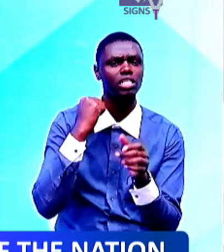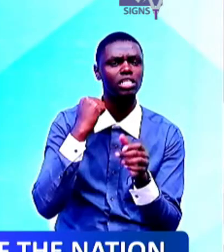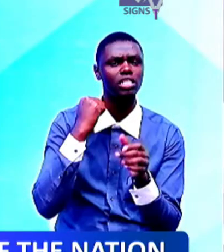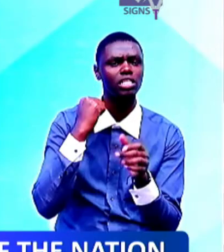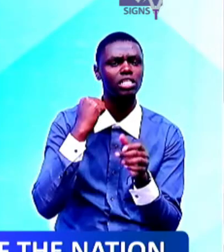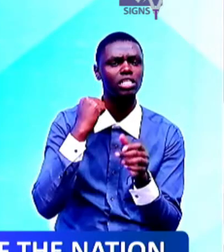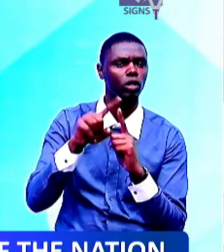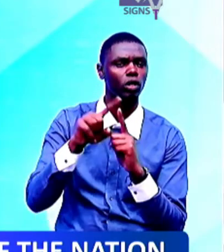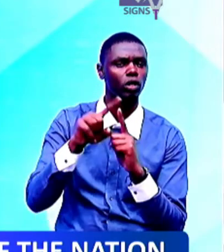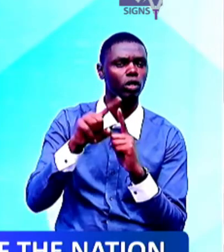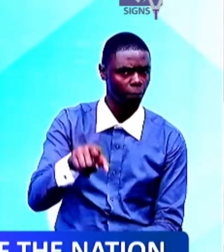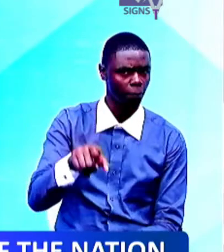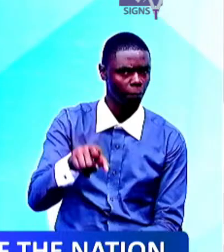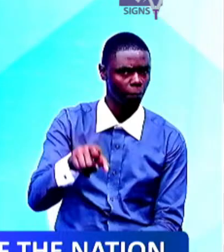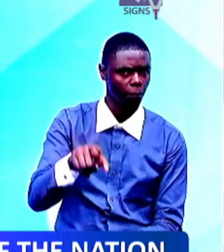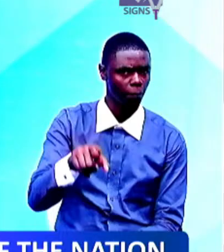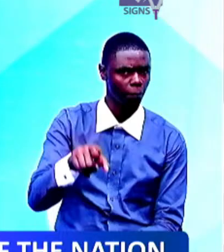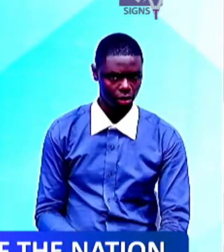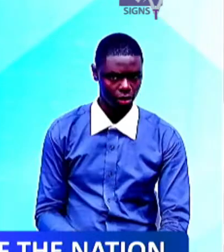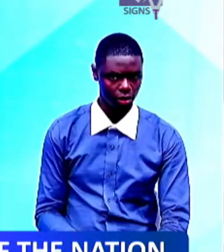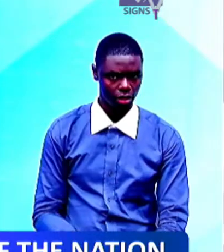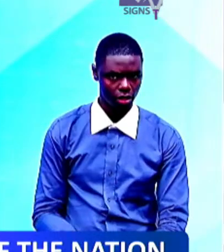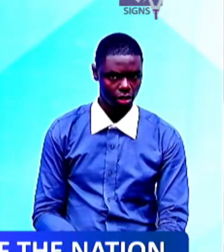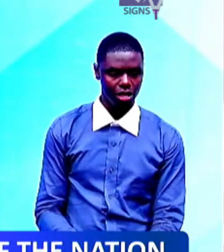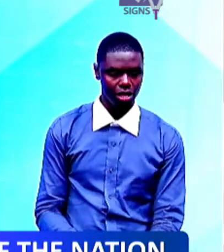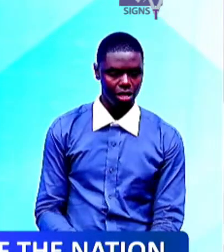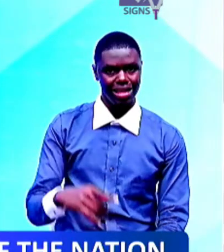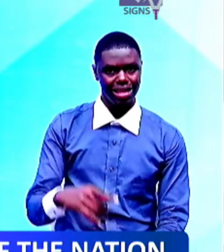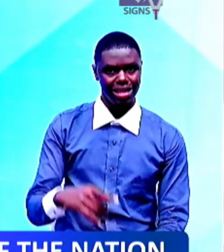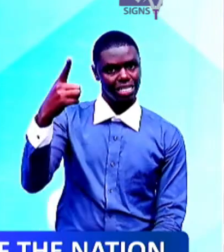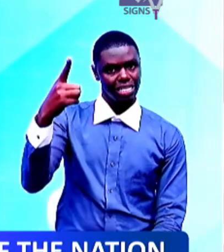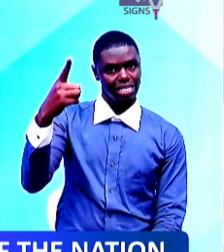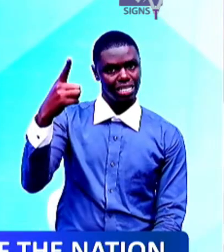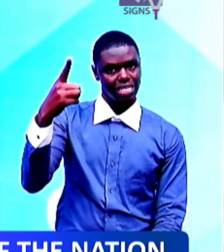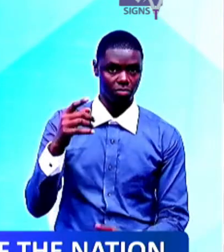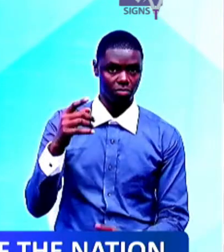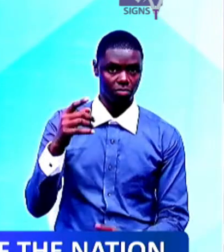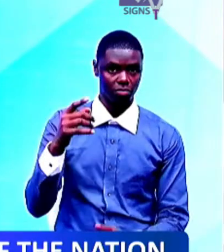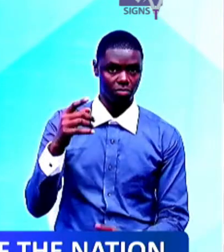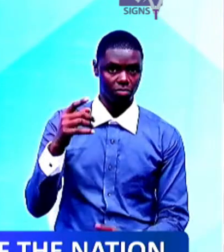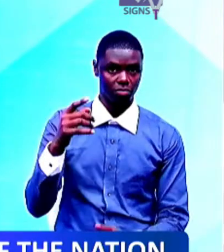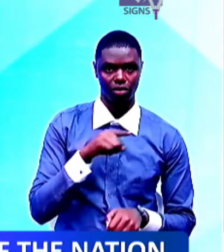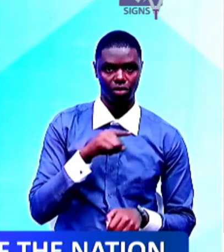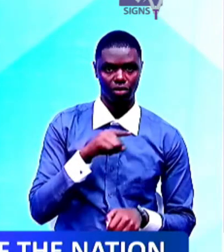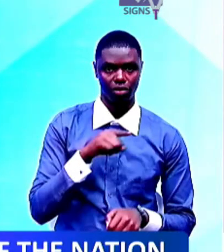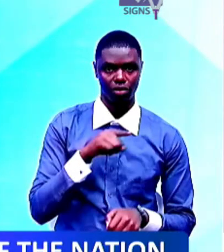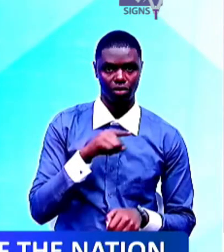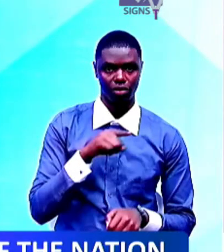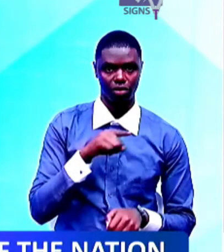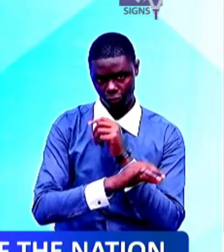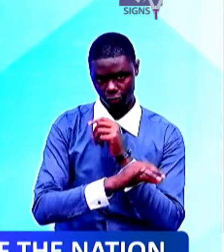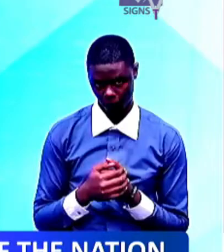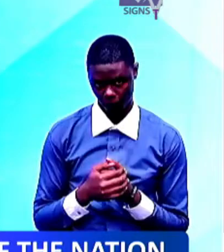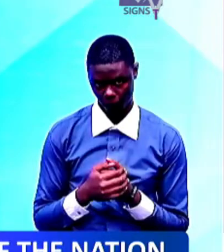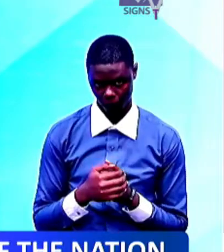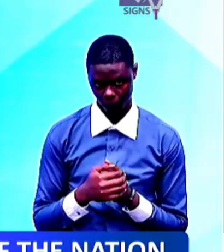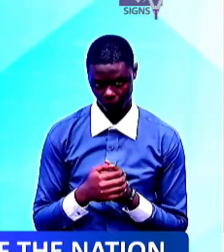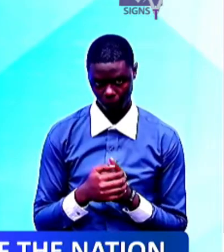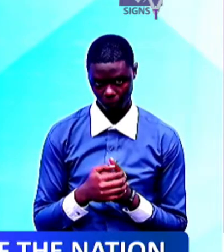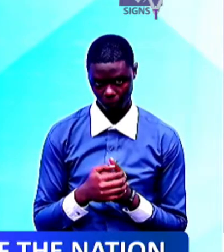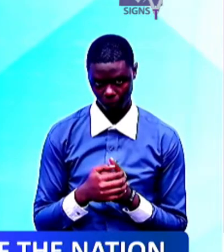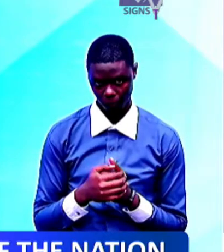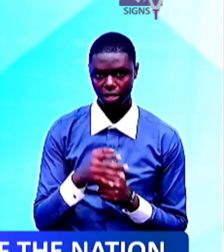towards? The dream that should be able to drive us as a country is be